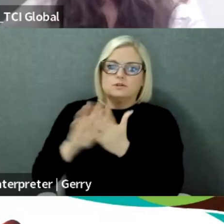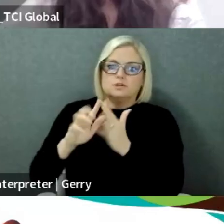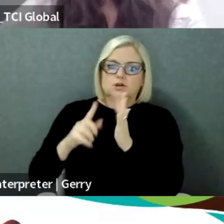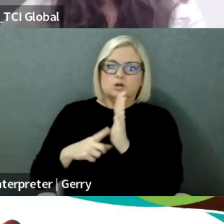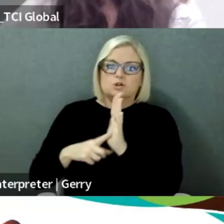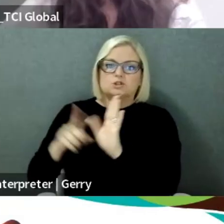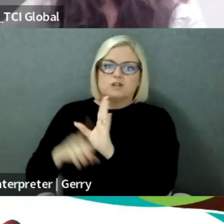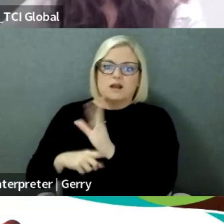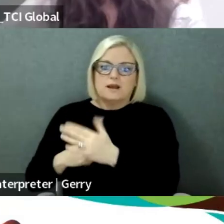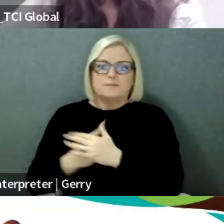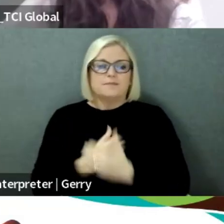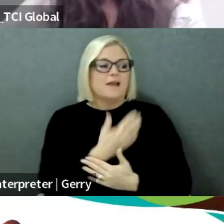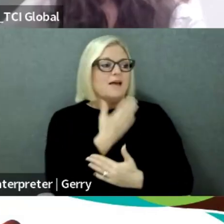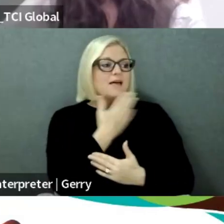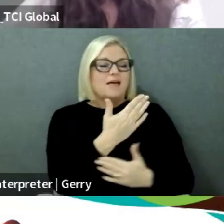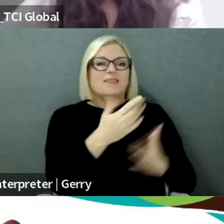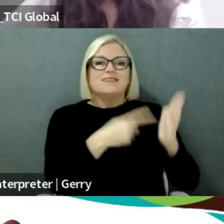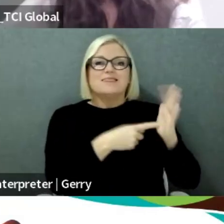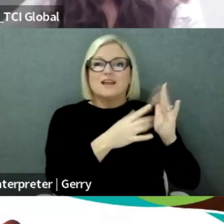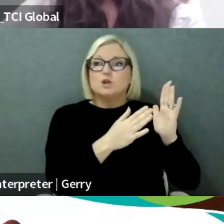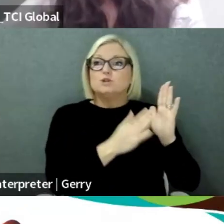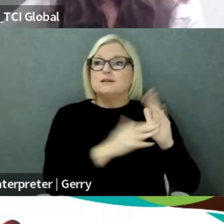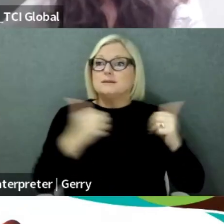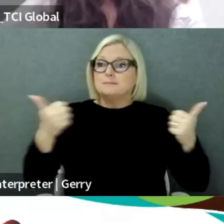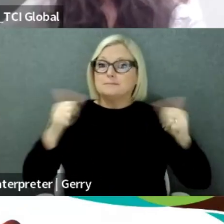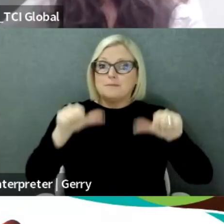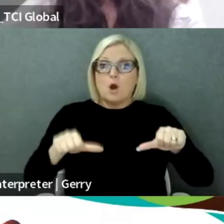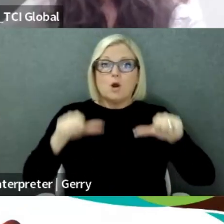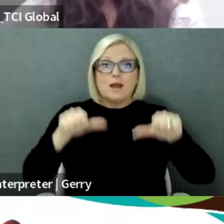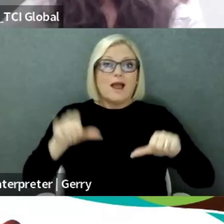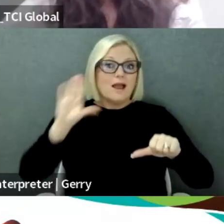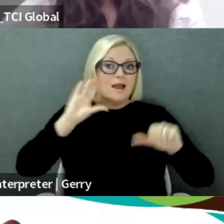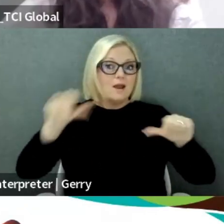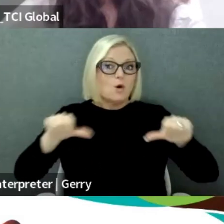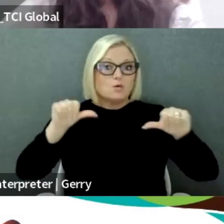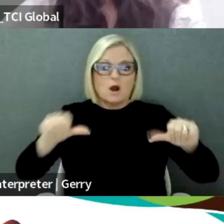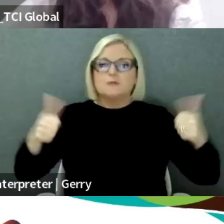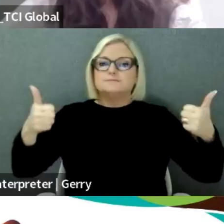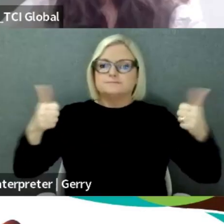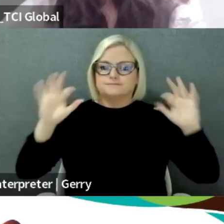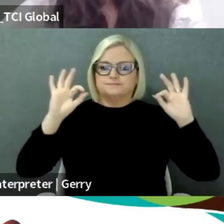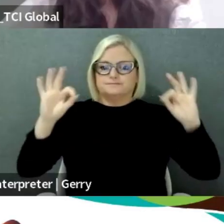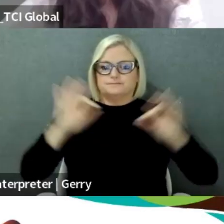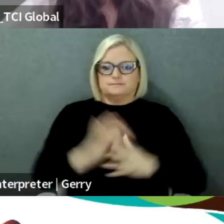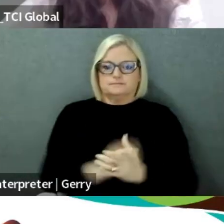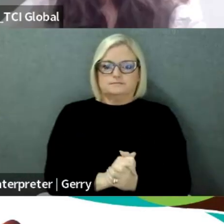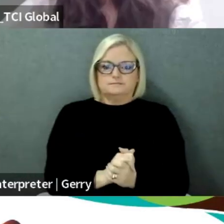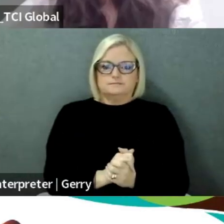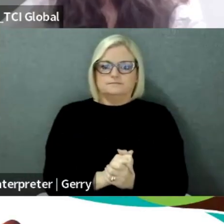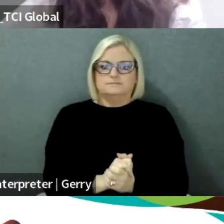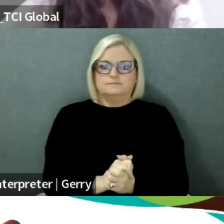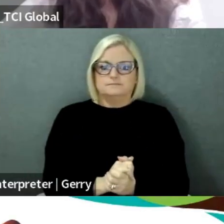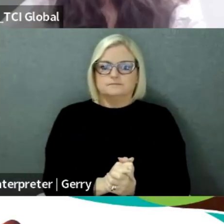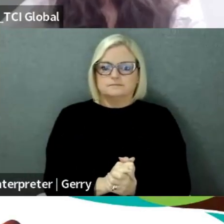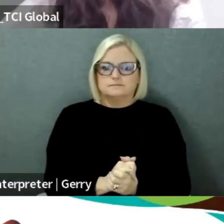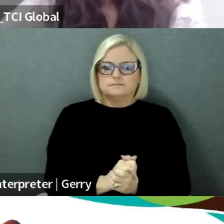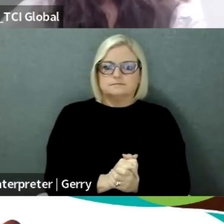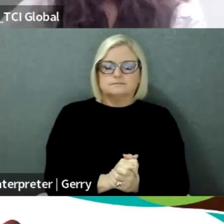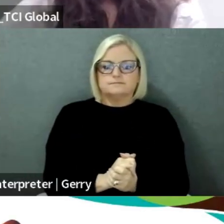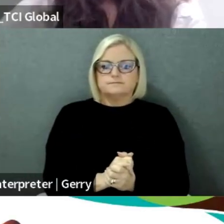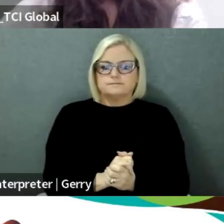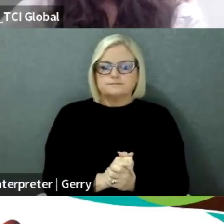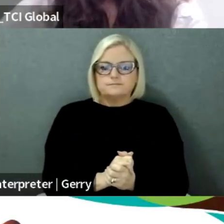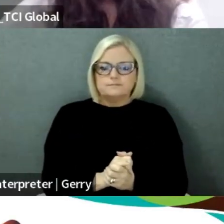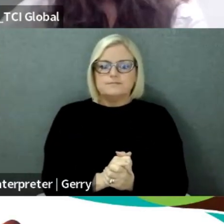Thank you, Tim. Is the audio okay? Yes, it's perfect. Okay, thank you.